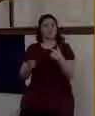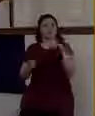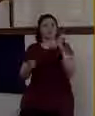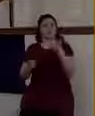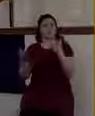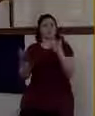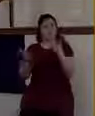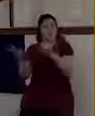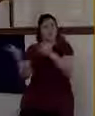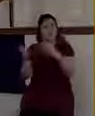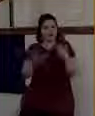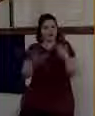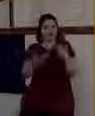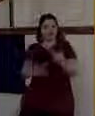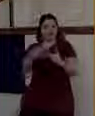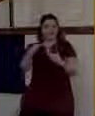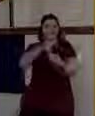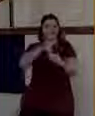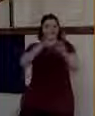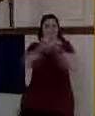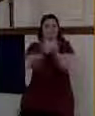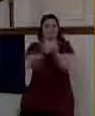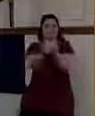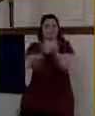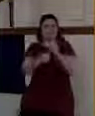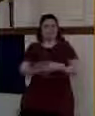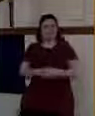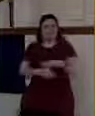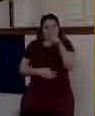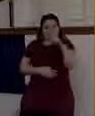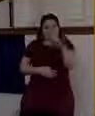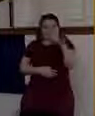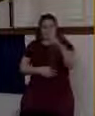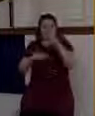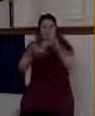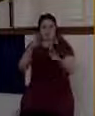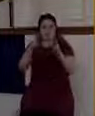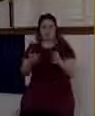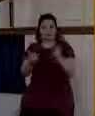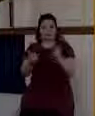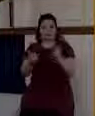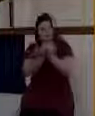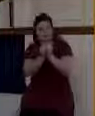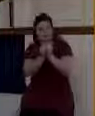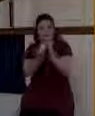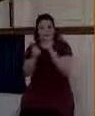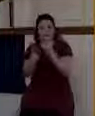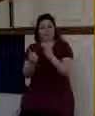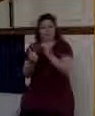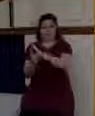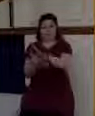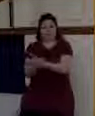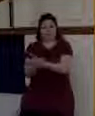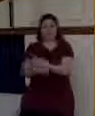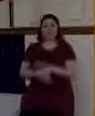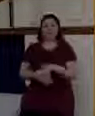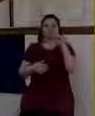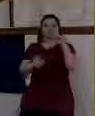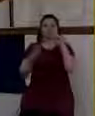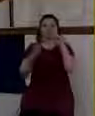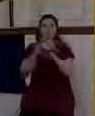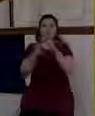him really to become a part of his kingdom. He could use a prophet like that who had that kind of power. But notice what the prophet says to him. Look in chapter